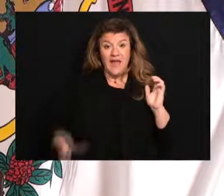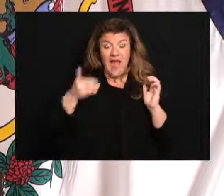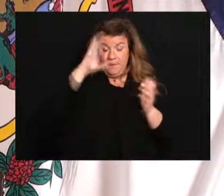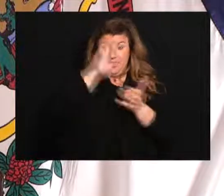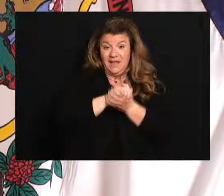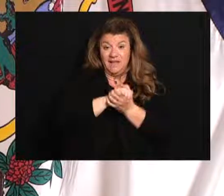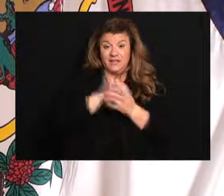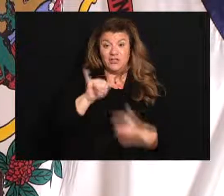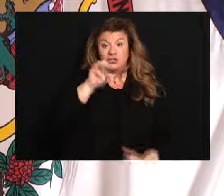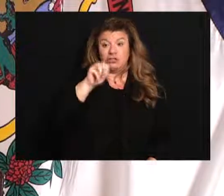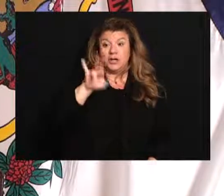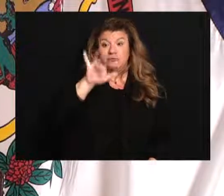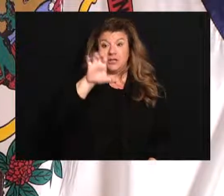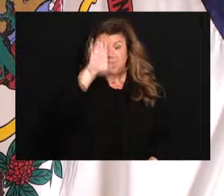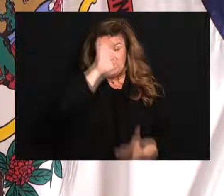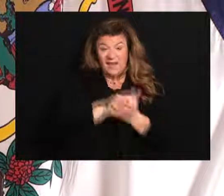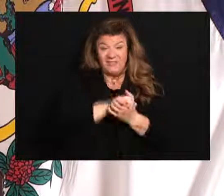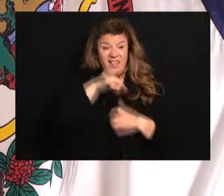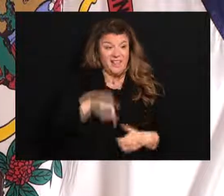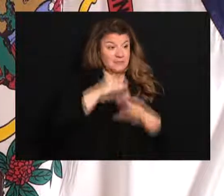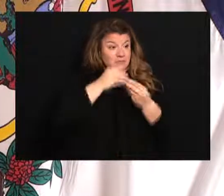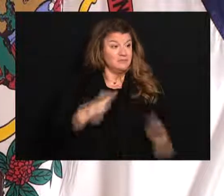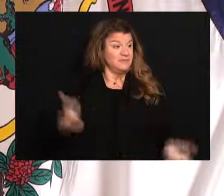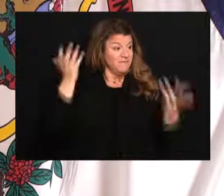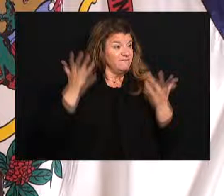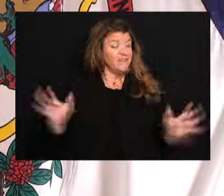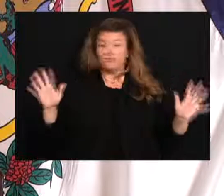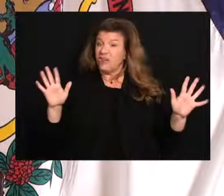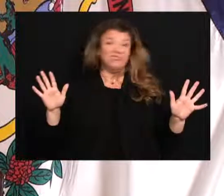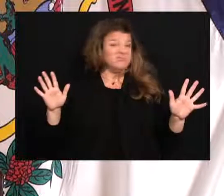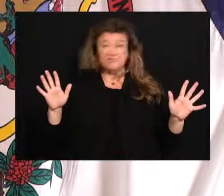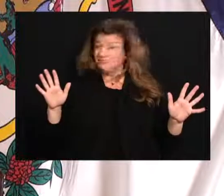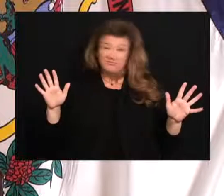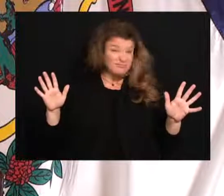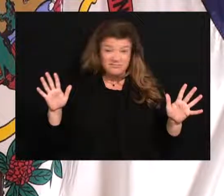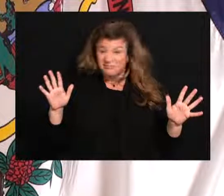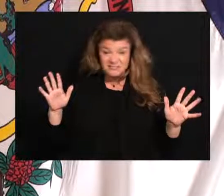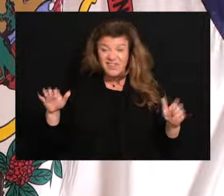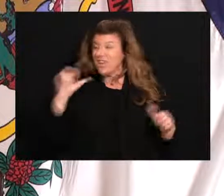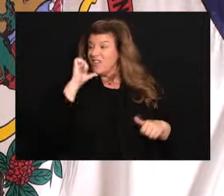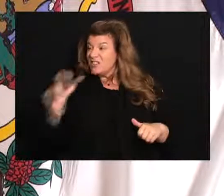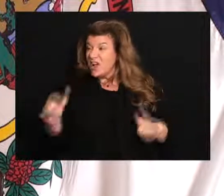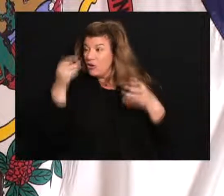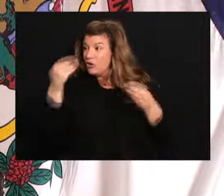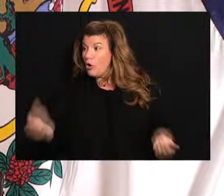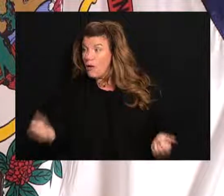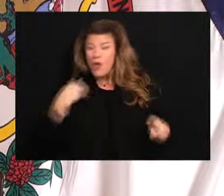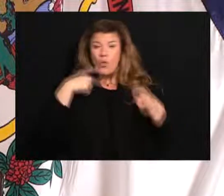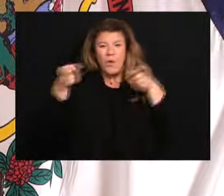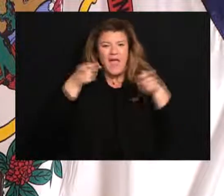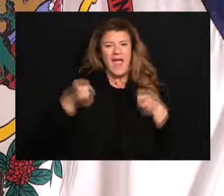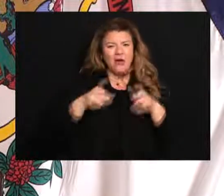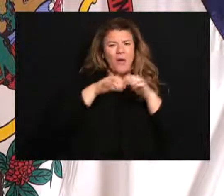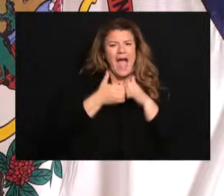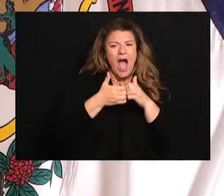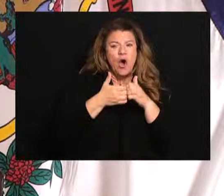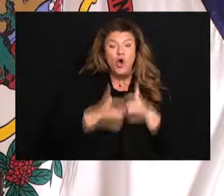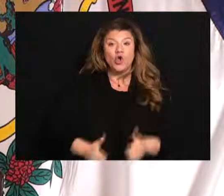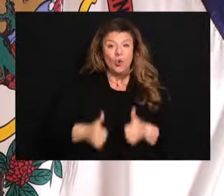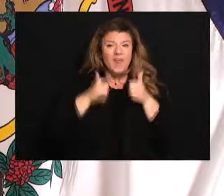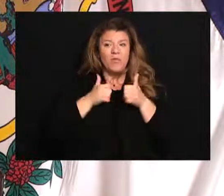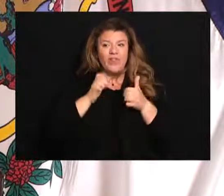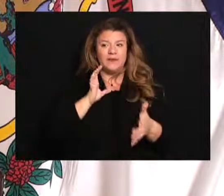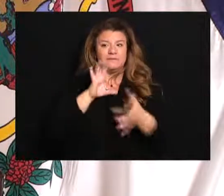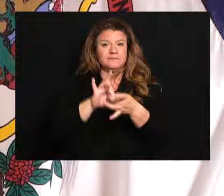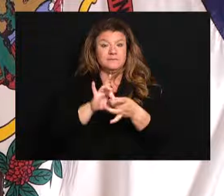believes, this thing's not going to go away. And if it's not going to go away, then how do we handle it? We live with it. We find a way,